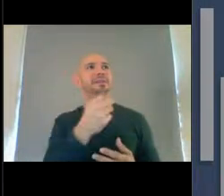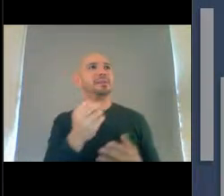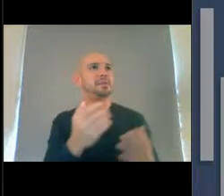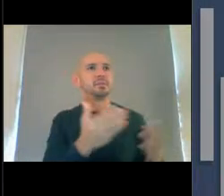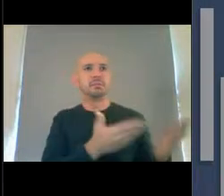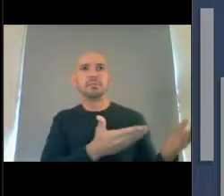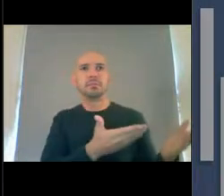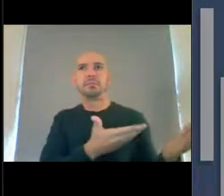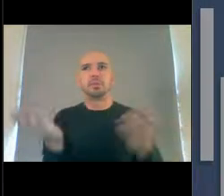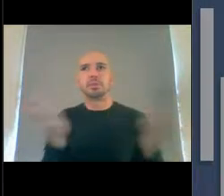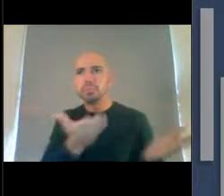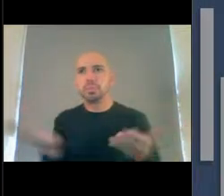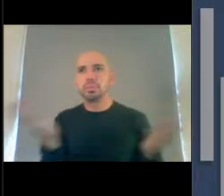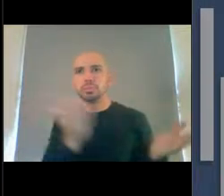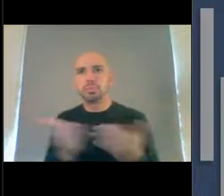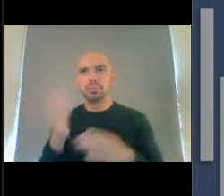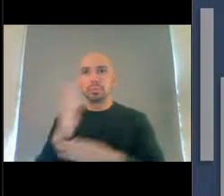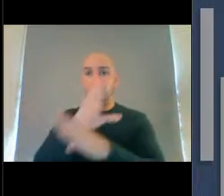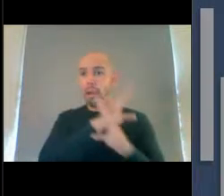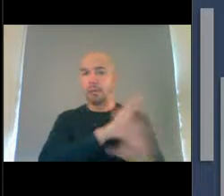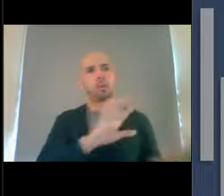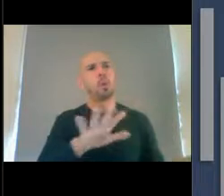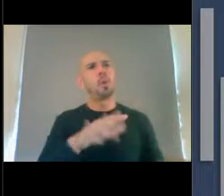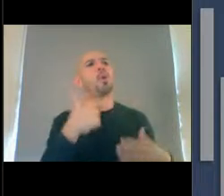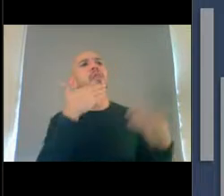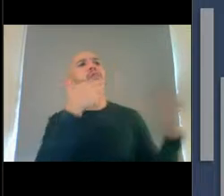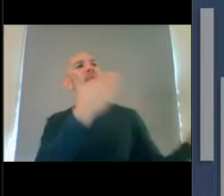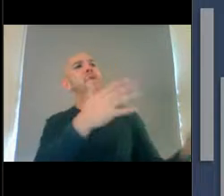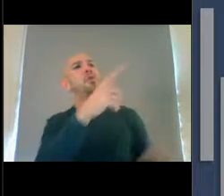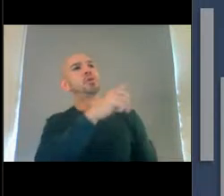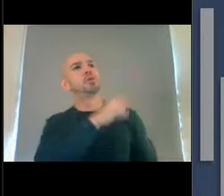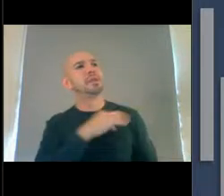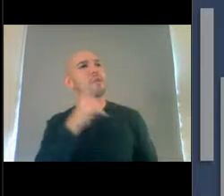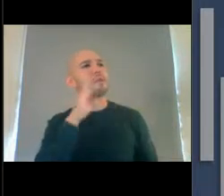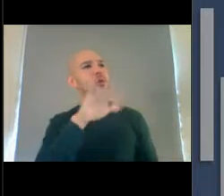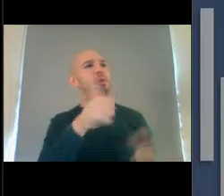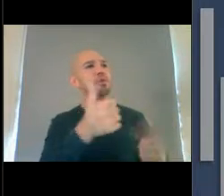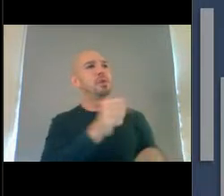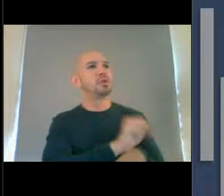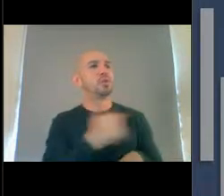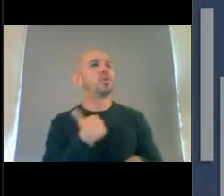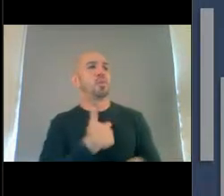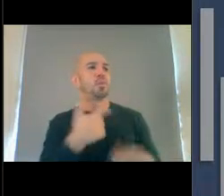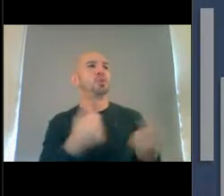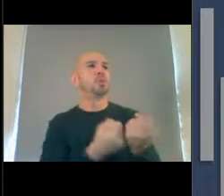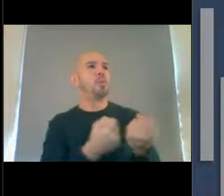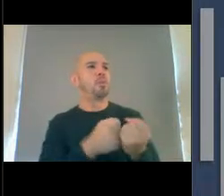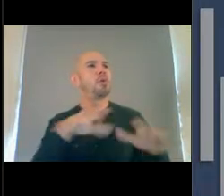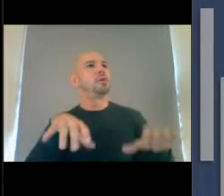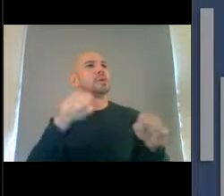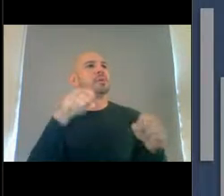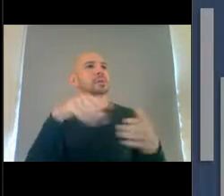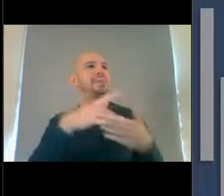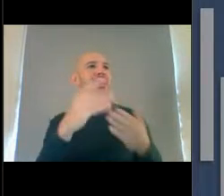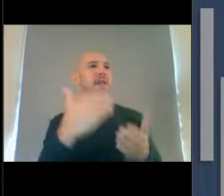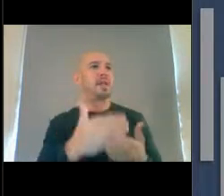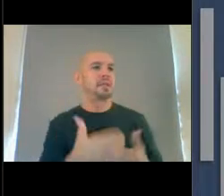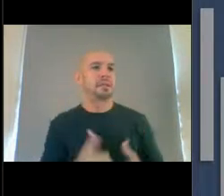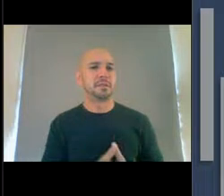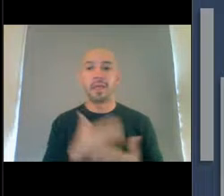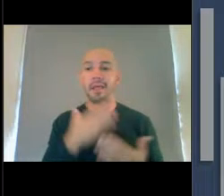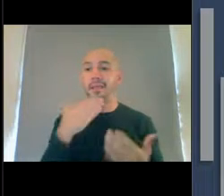commend your job on a great uh your staff on a great job and uh we support adoption of these guidelines thank you thank you